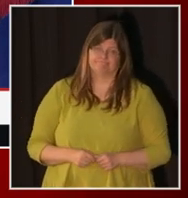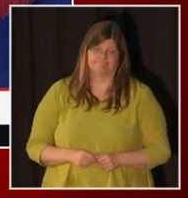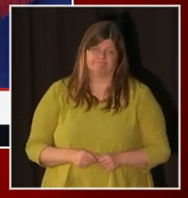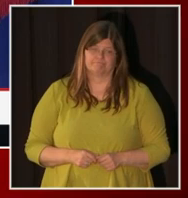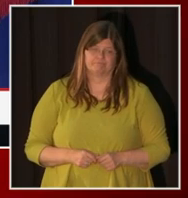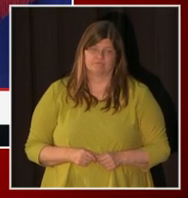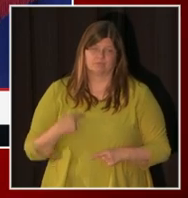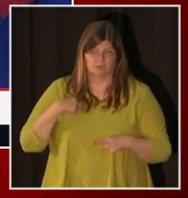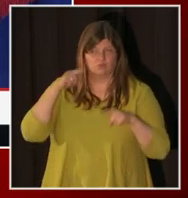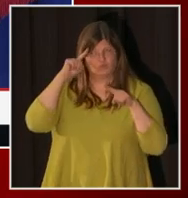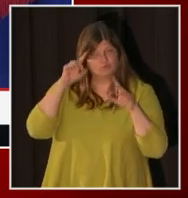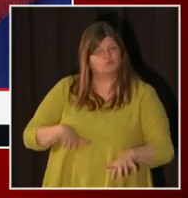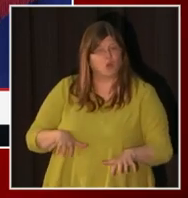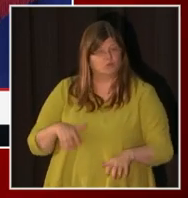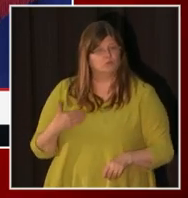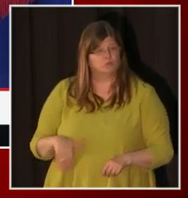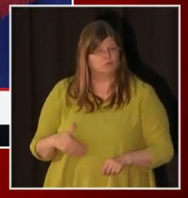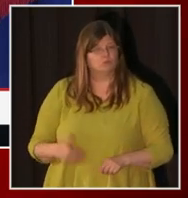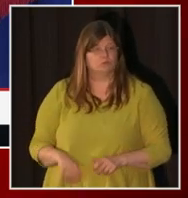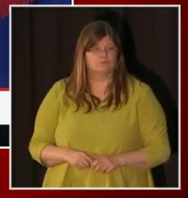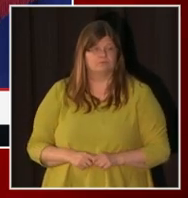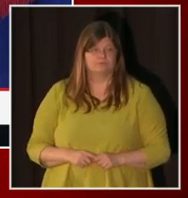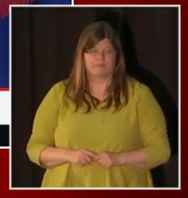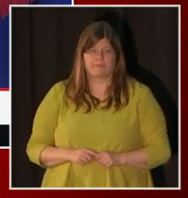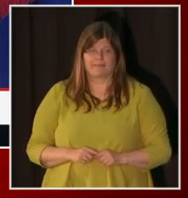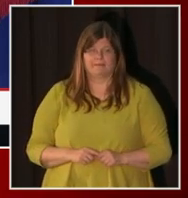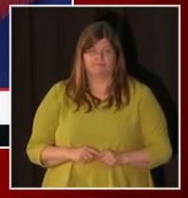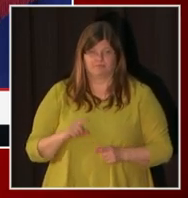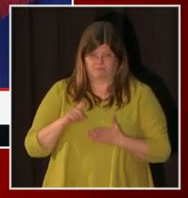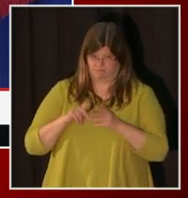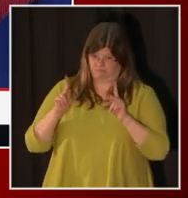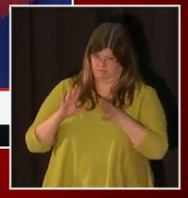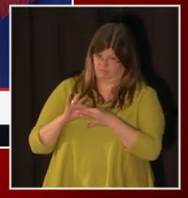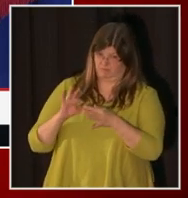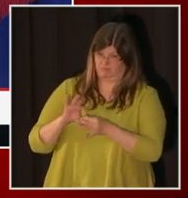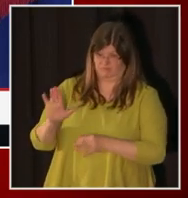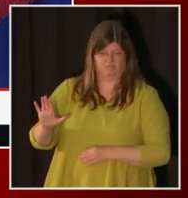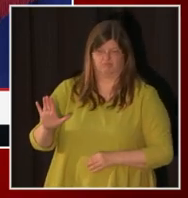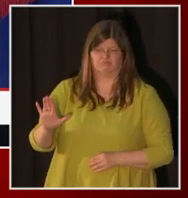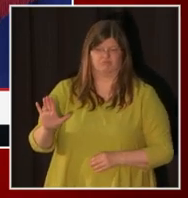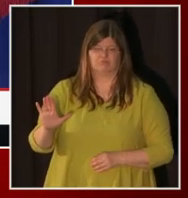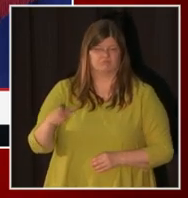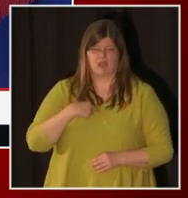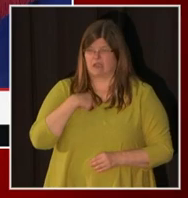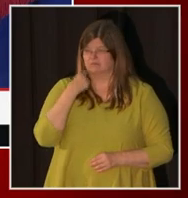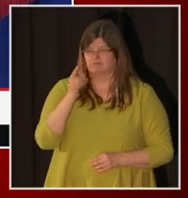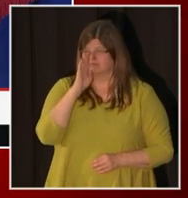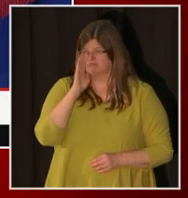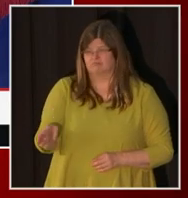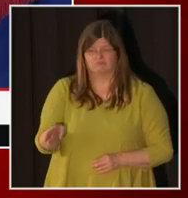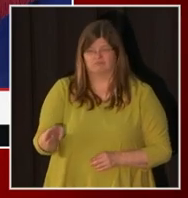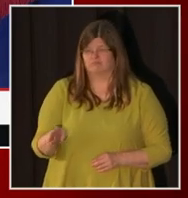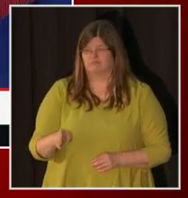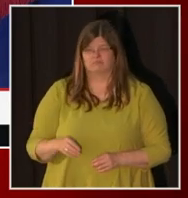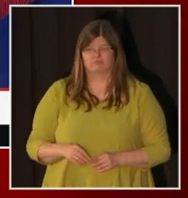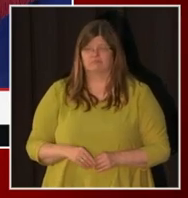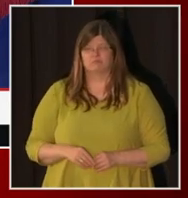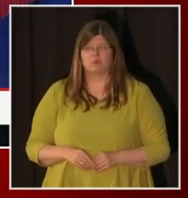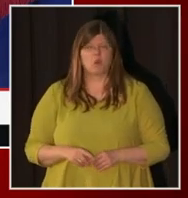ways. This is you know what I would say to folks who say, you know, those people are old, they're going to die